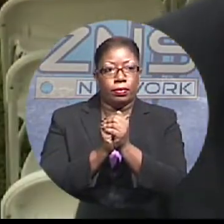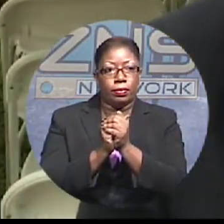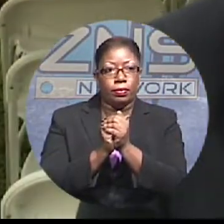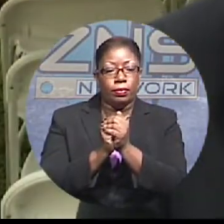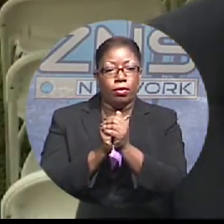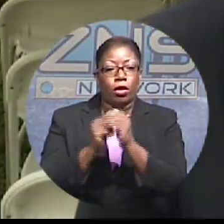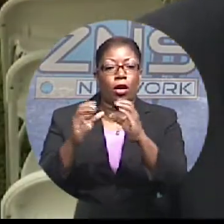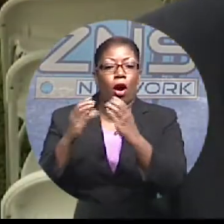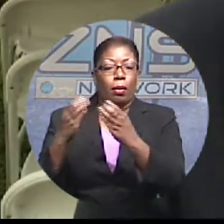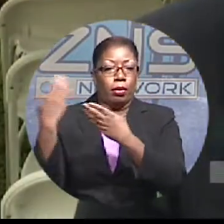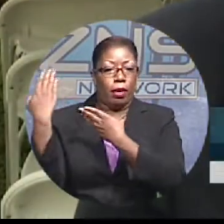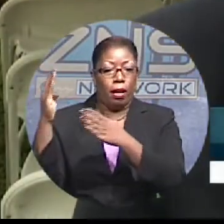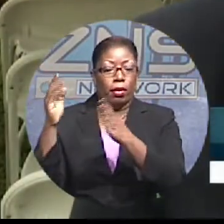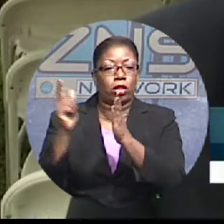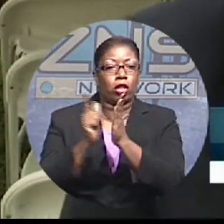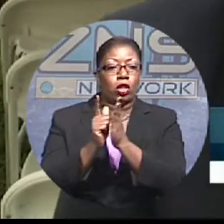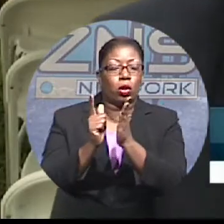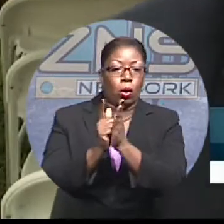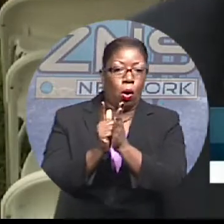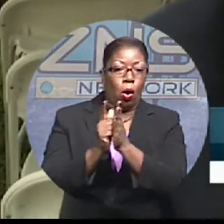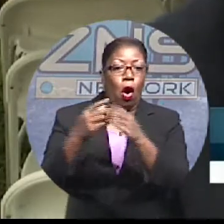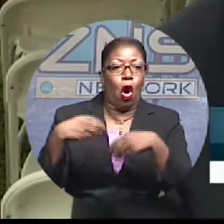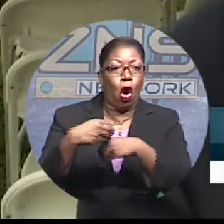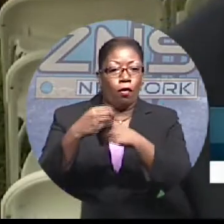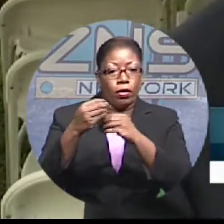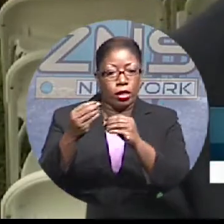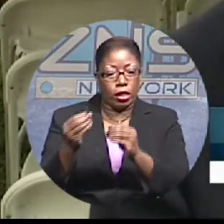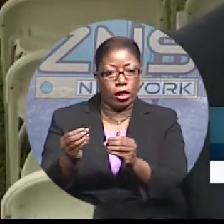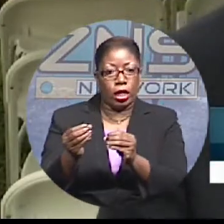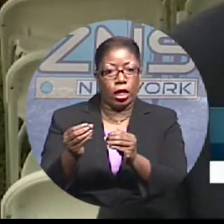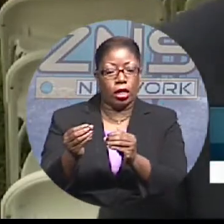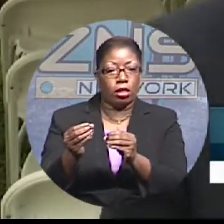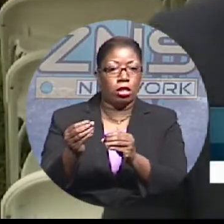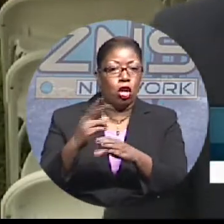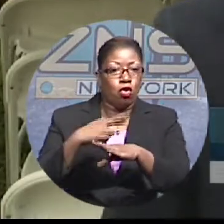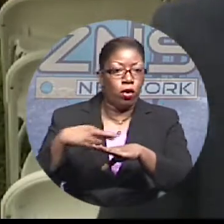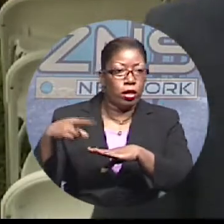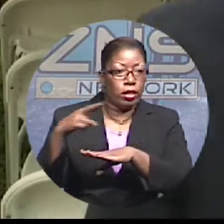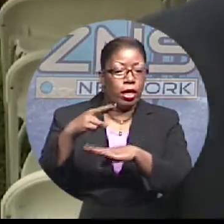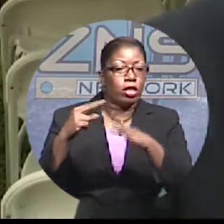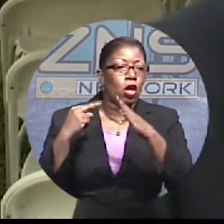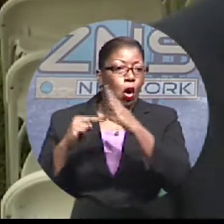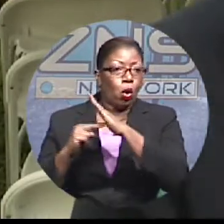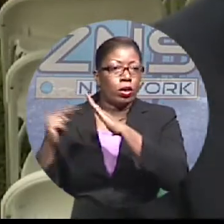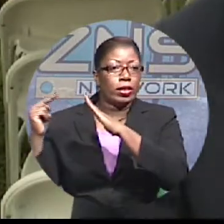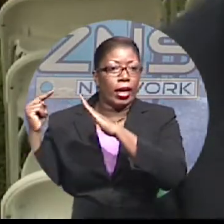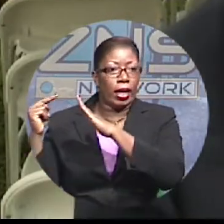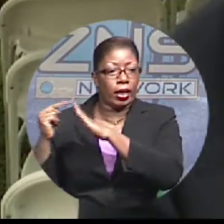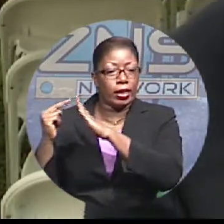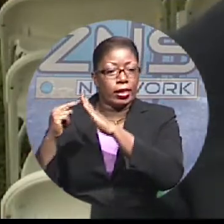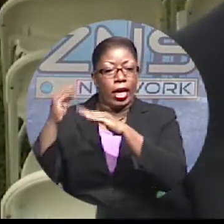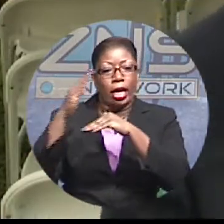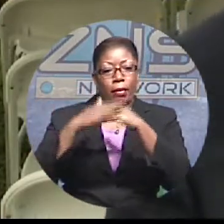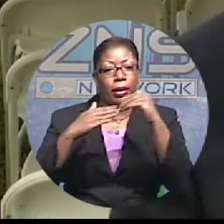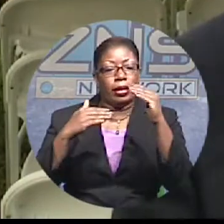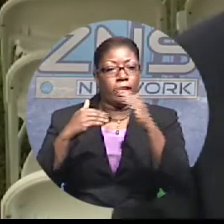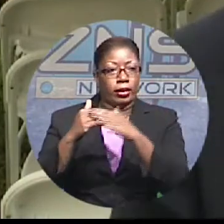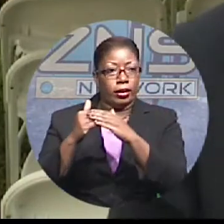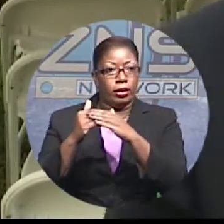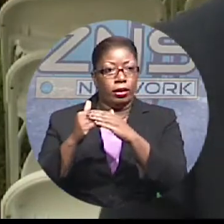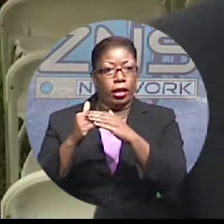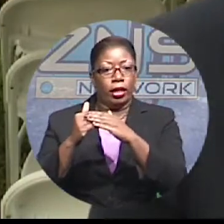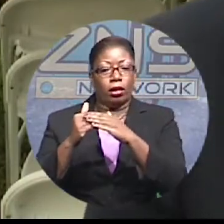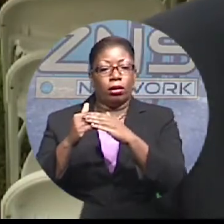Corporate Bahamas, law firms, real estate companies, hotels, building